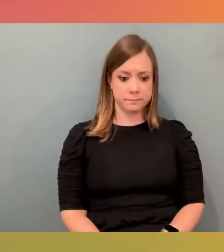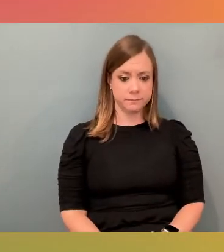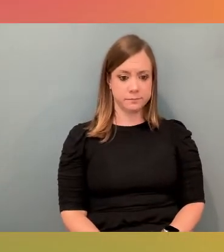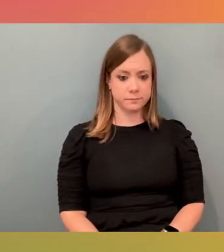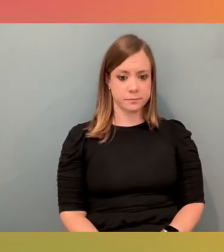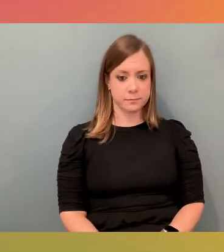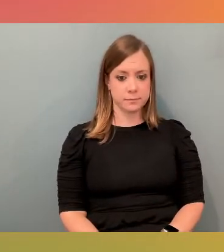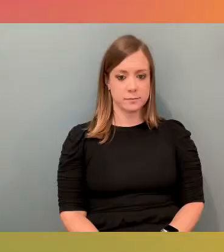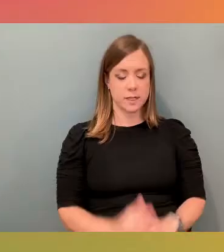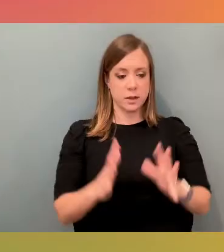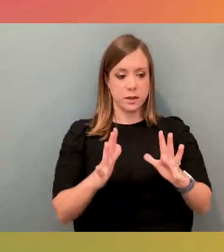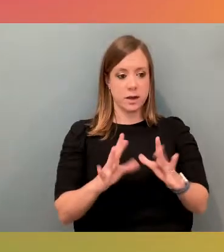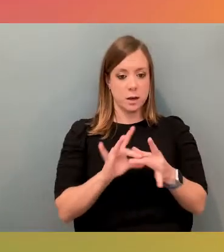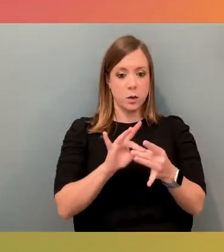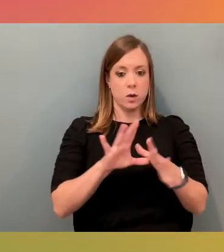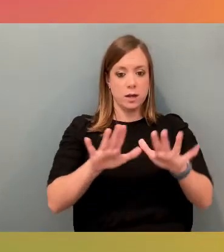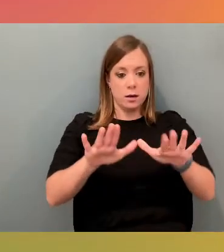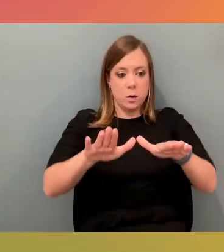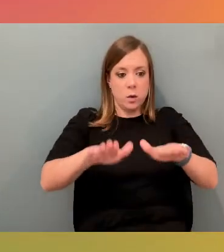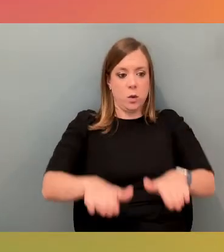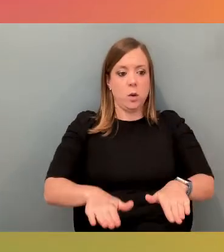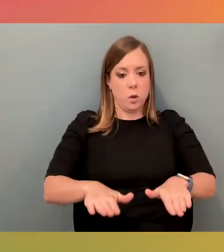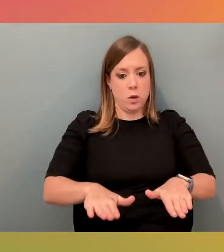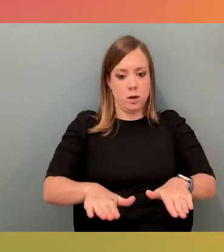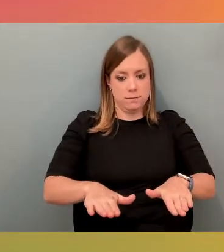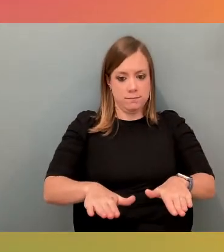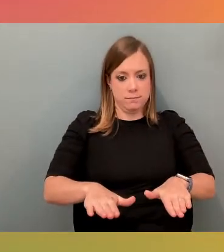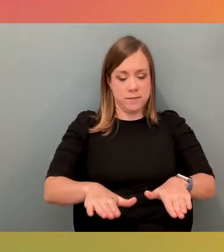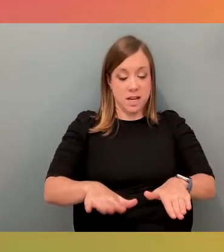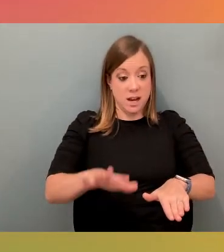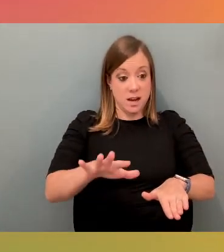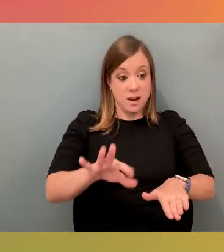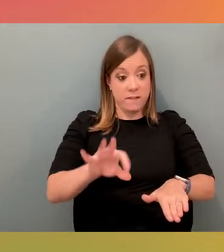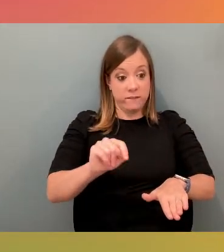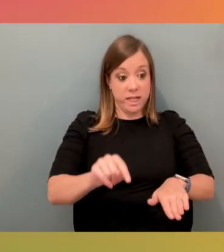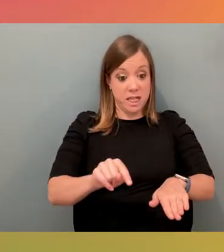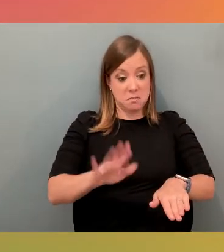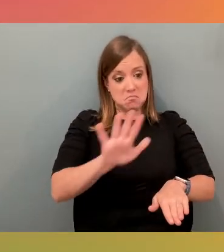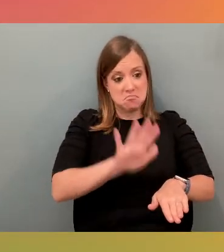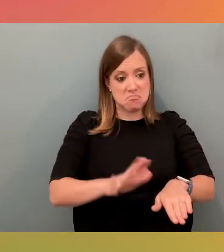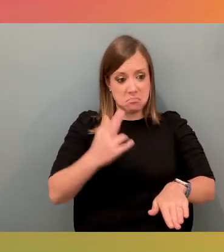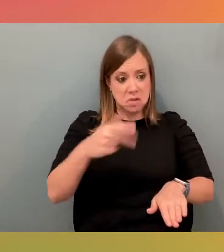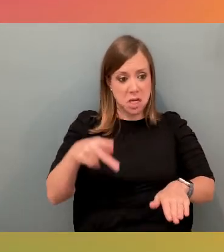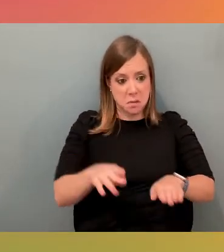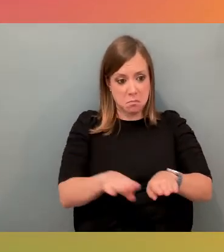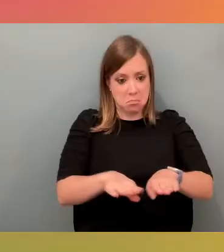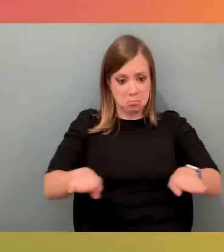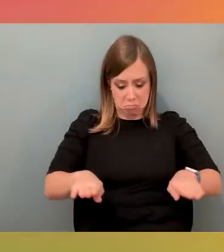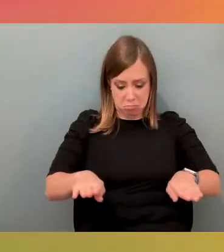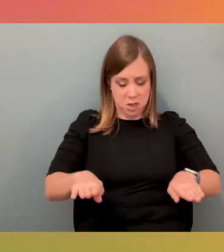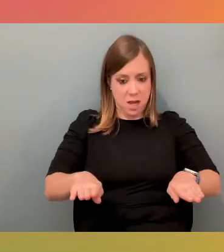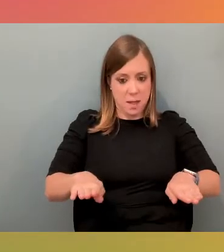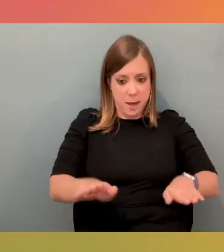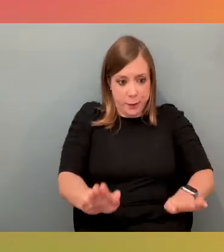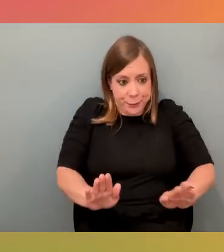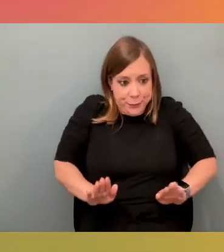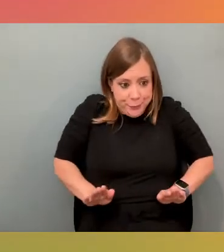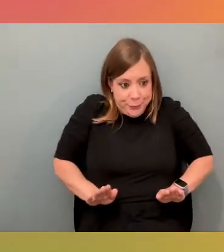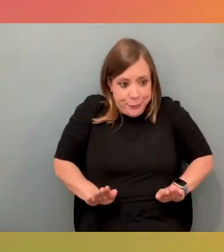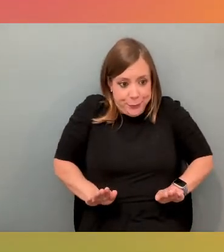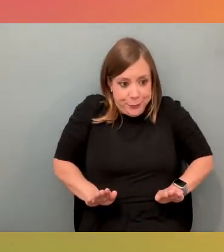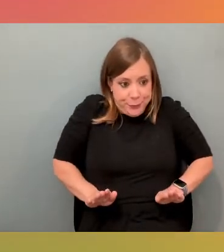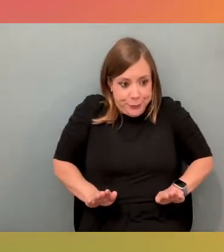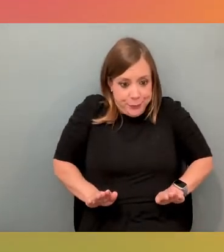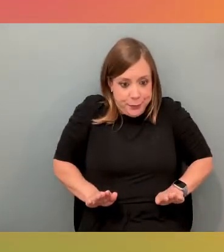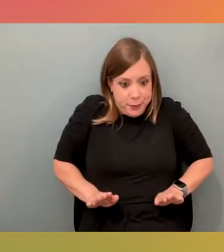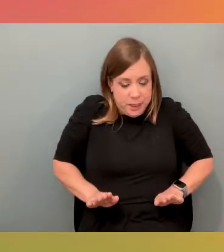And then go ahead and lower both feet down. Bring your feet about hip distance and slide them closer to you so you can just graze the backs of your